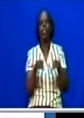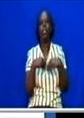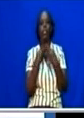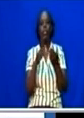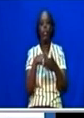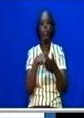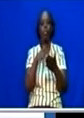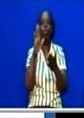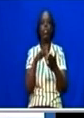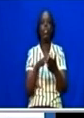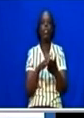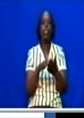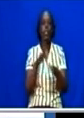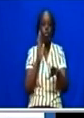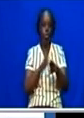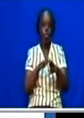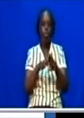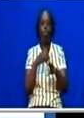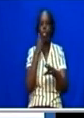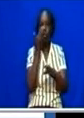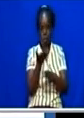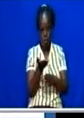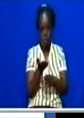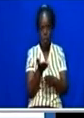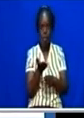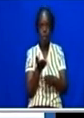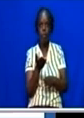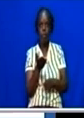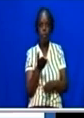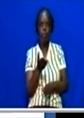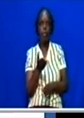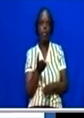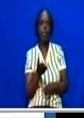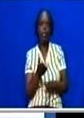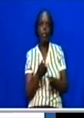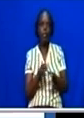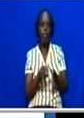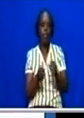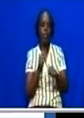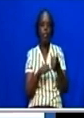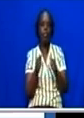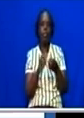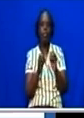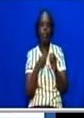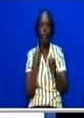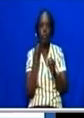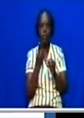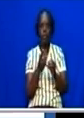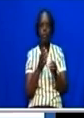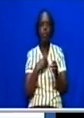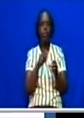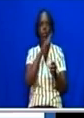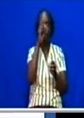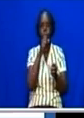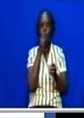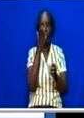most appropriate solution. Let's look at our activity number one. We have our question